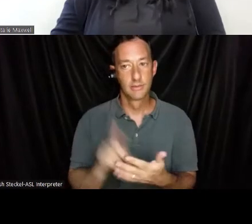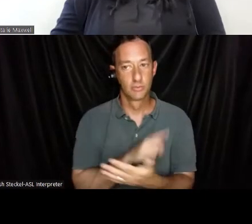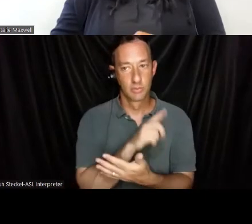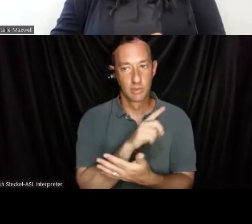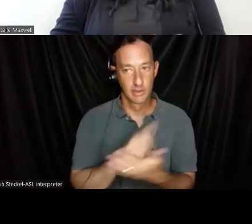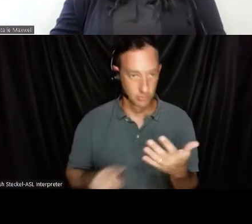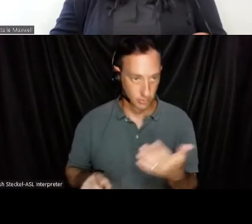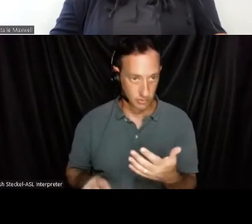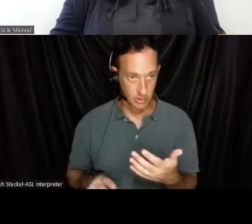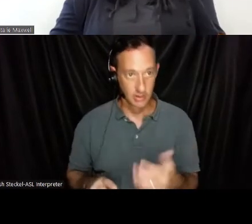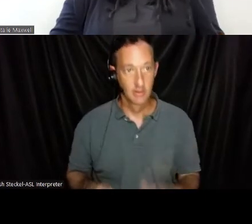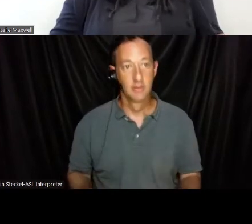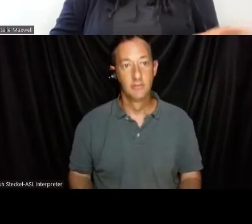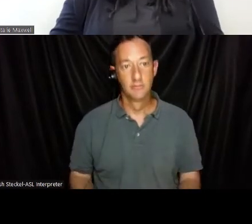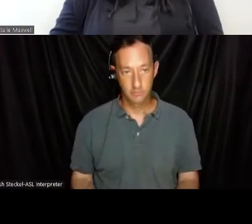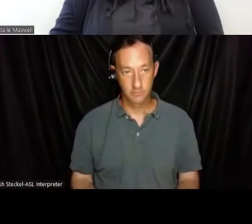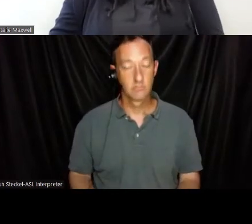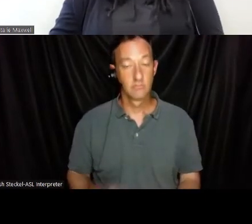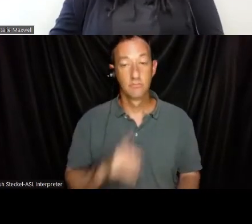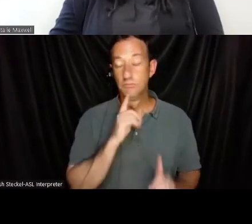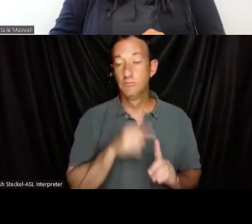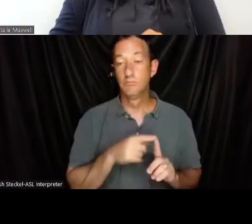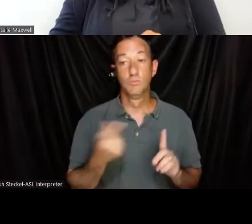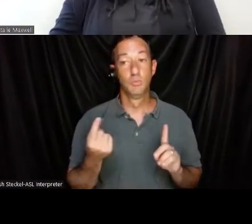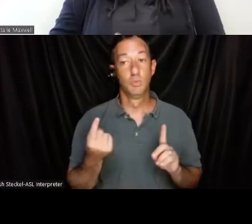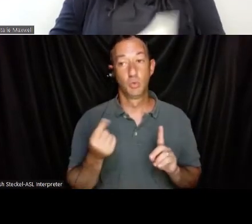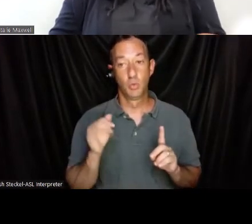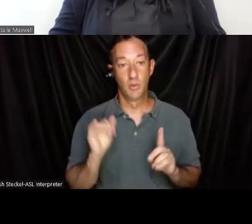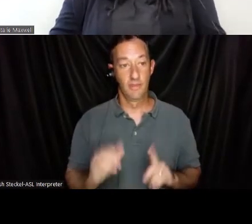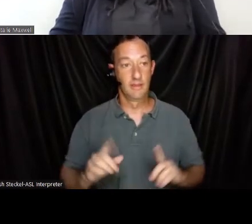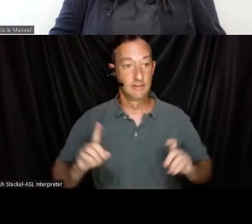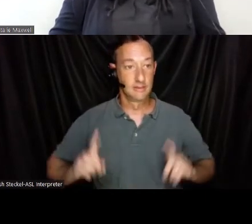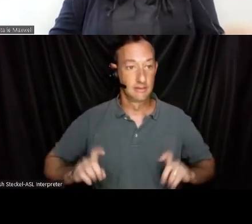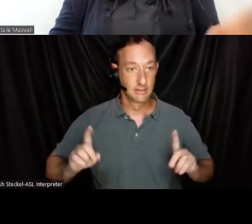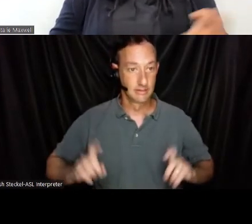And what they did with that testing